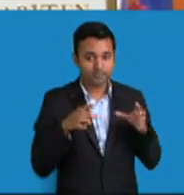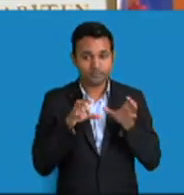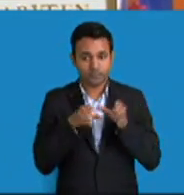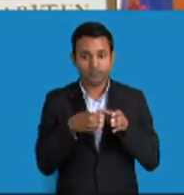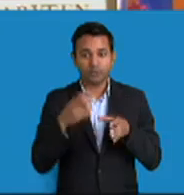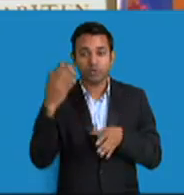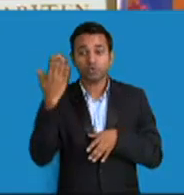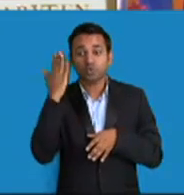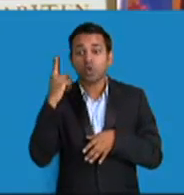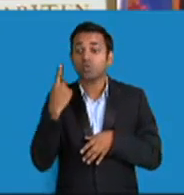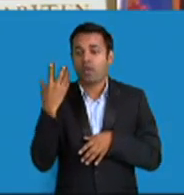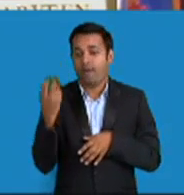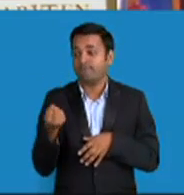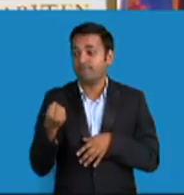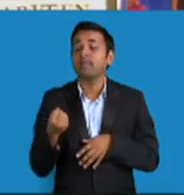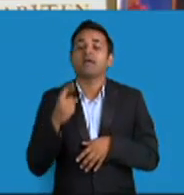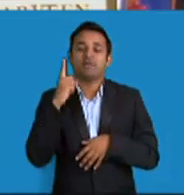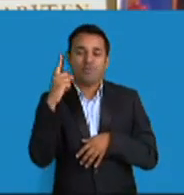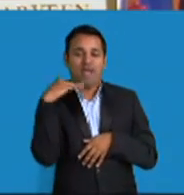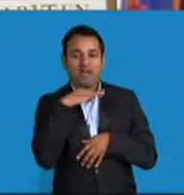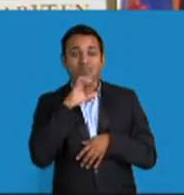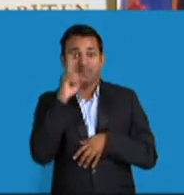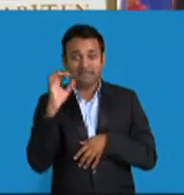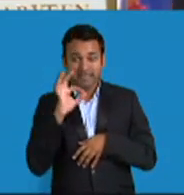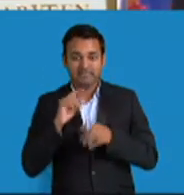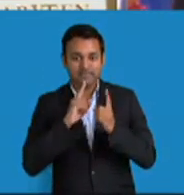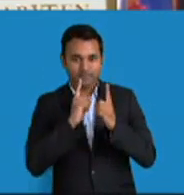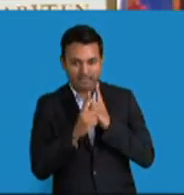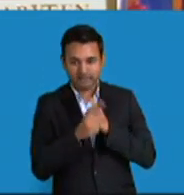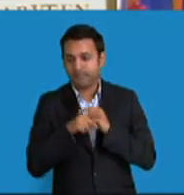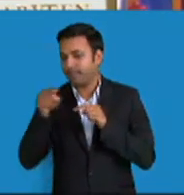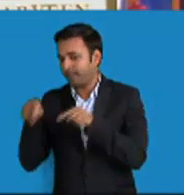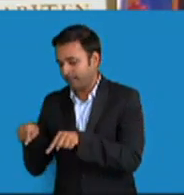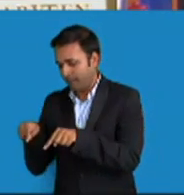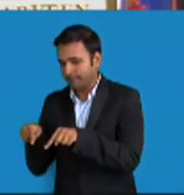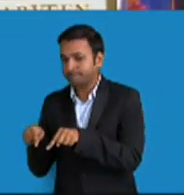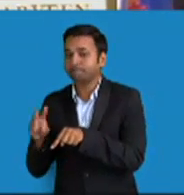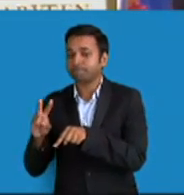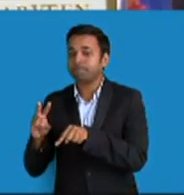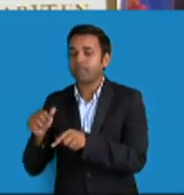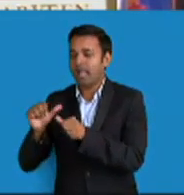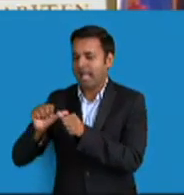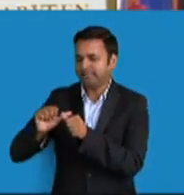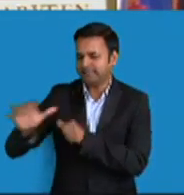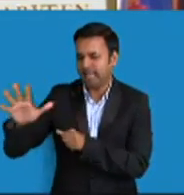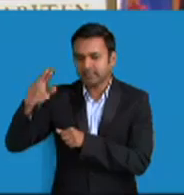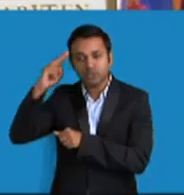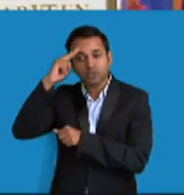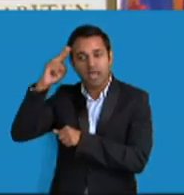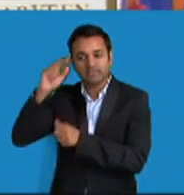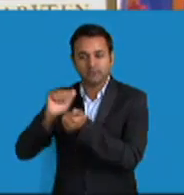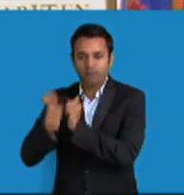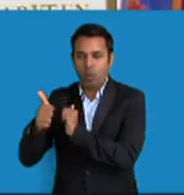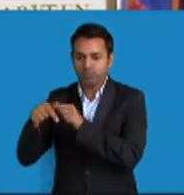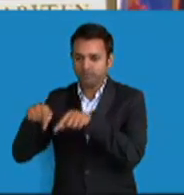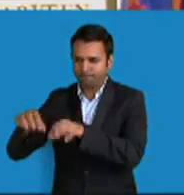100% pass rate. And category 3 are the schools that have excelled in national sporting events.